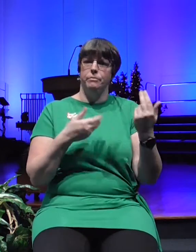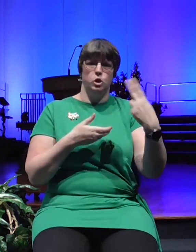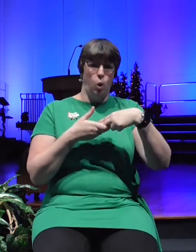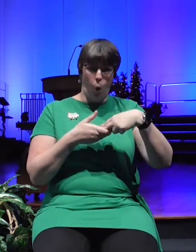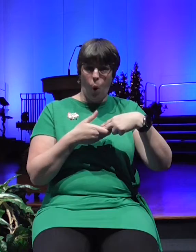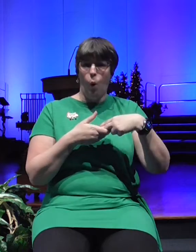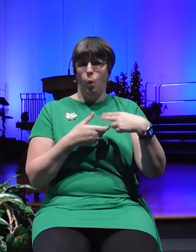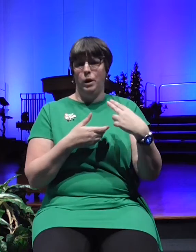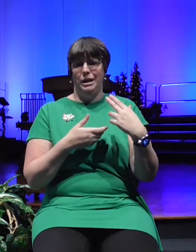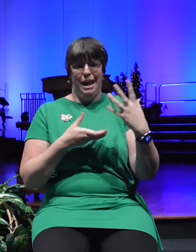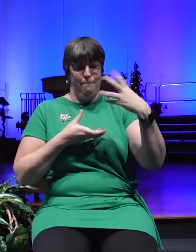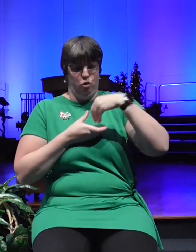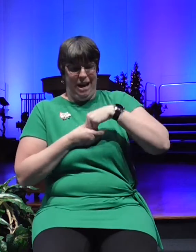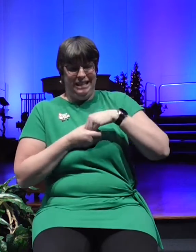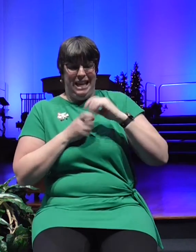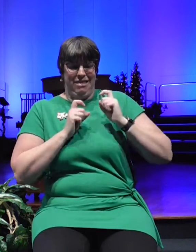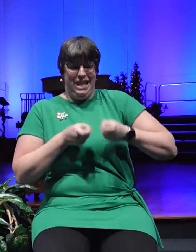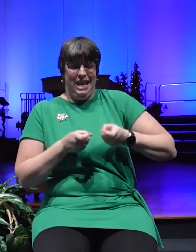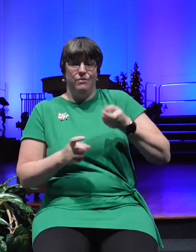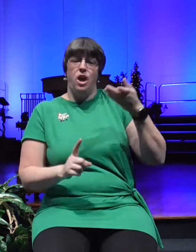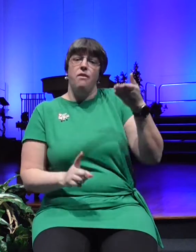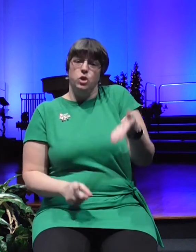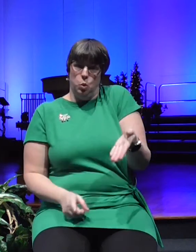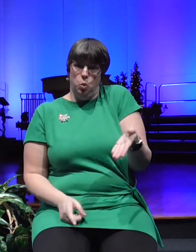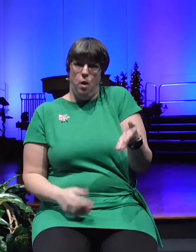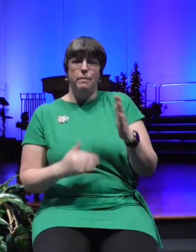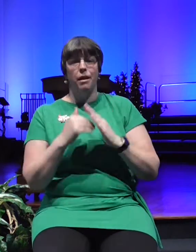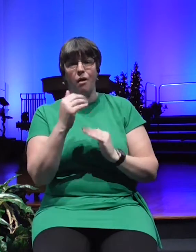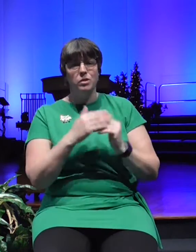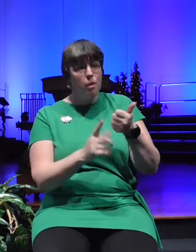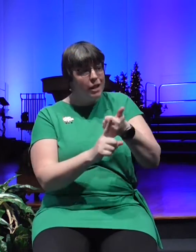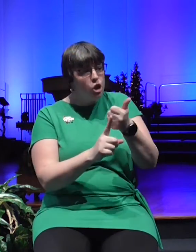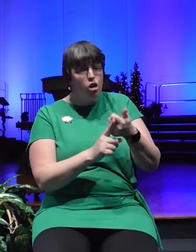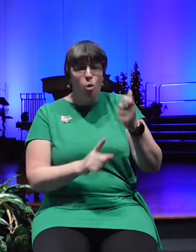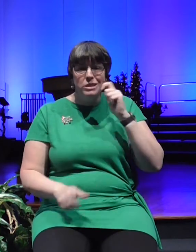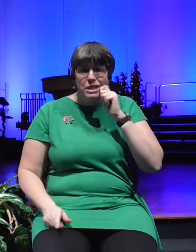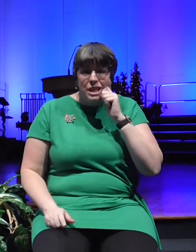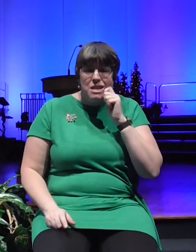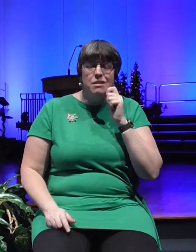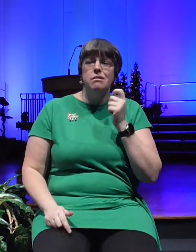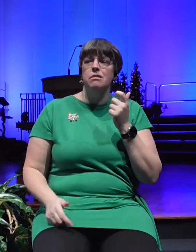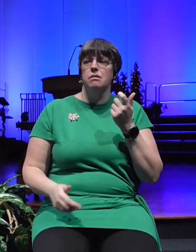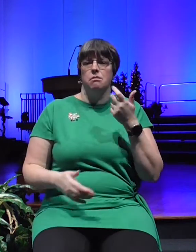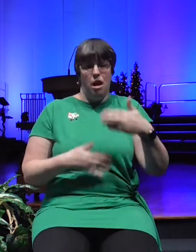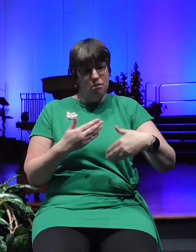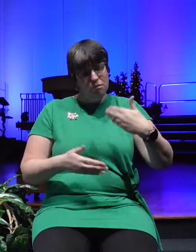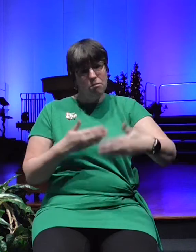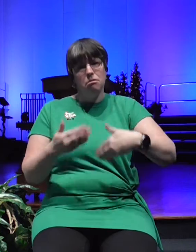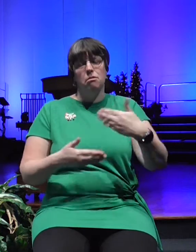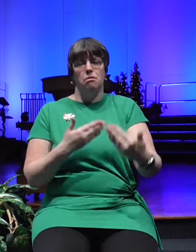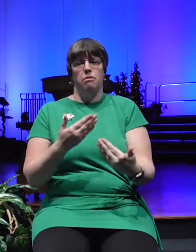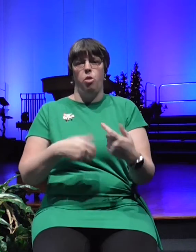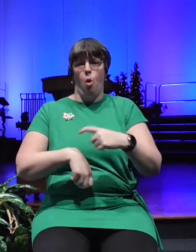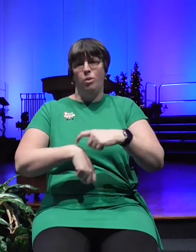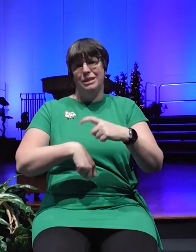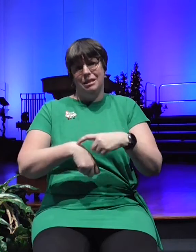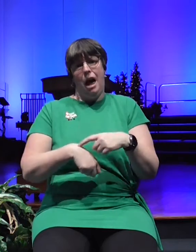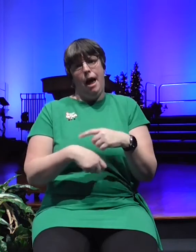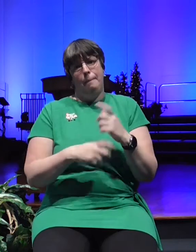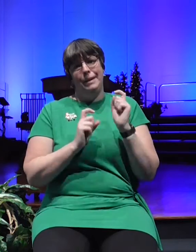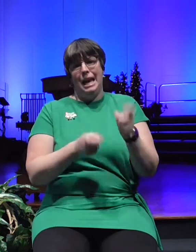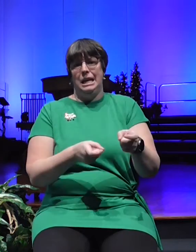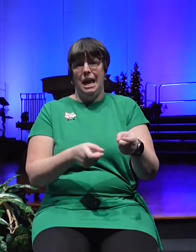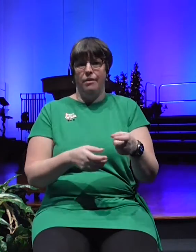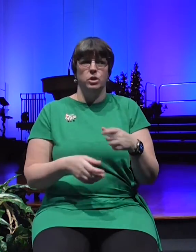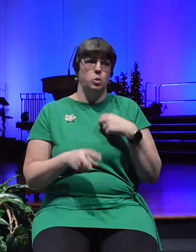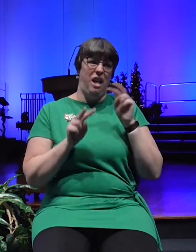enjoy embracing the gift of you, being comfortable in your own skin, and being the gift that you are as you go through the holiday season. So look forward to